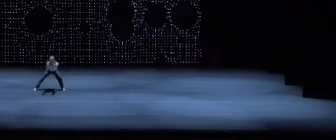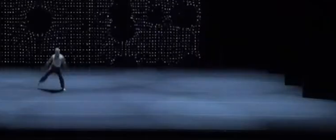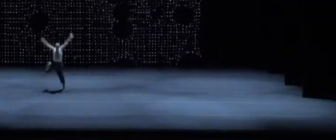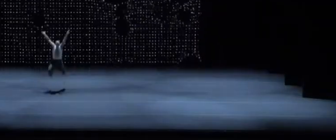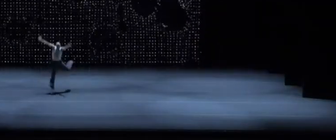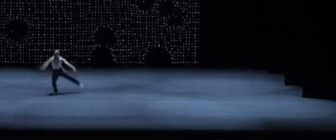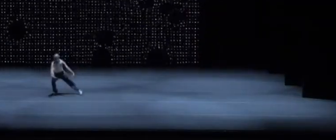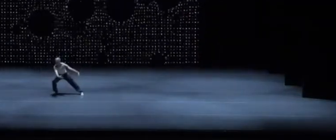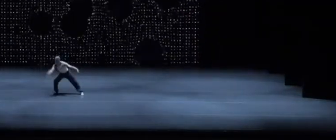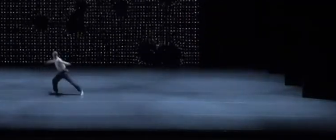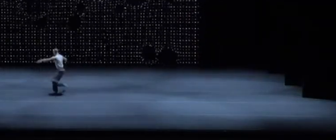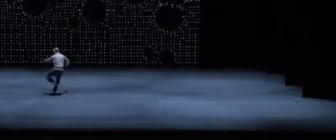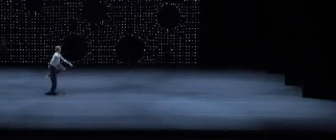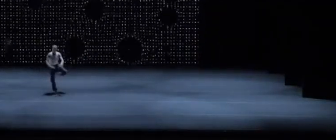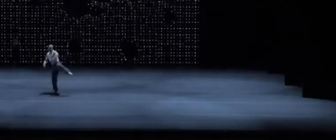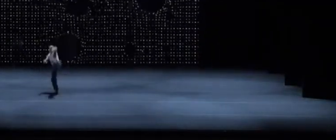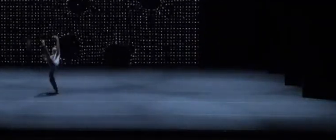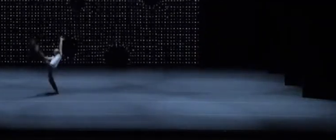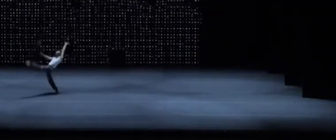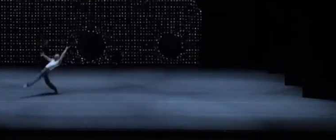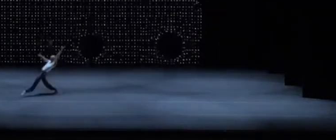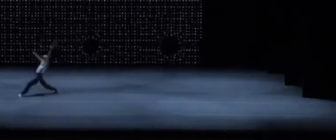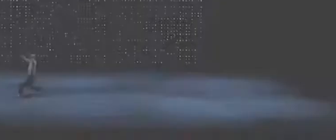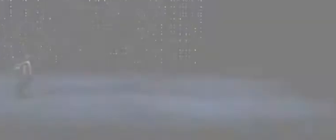everybody can actually make choreography.